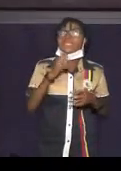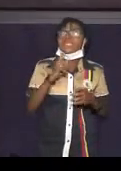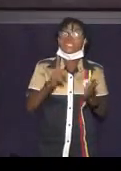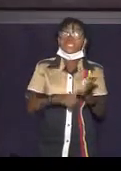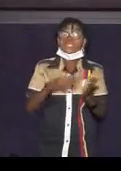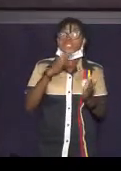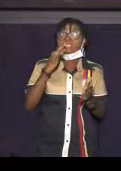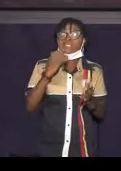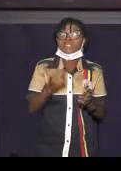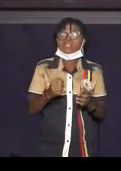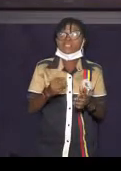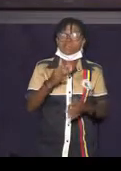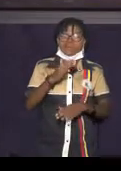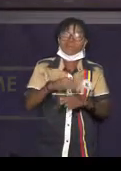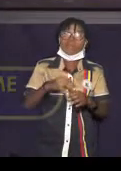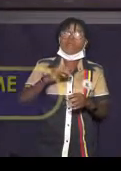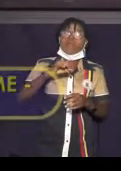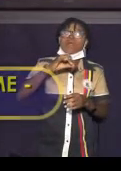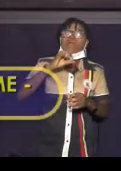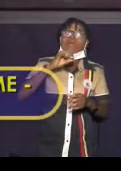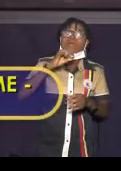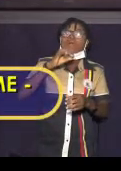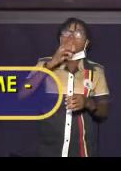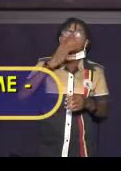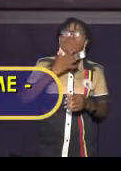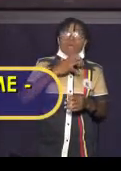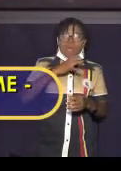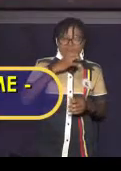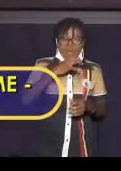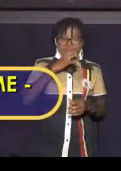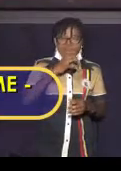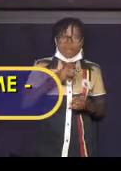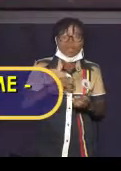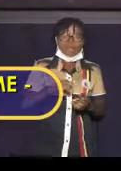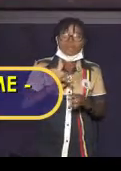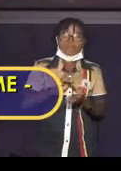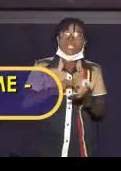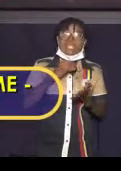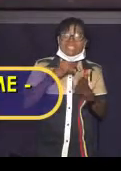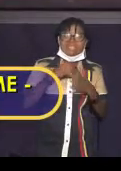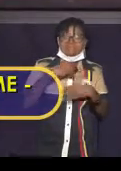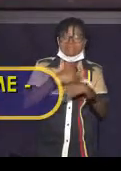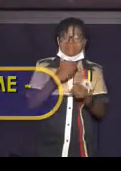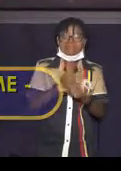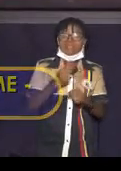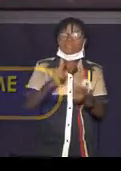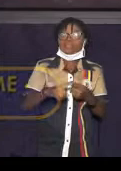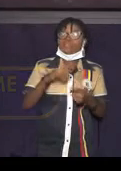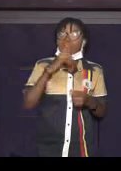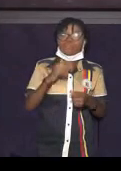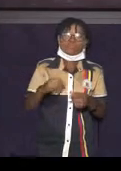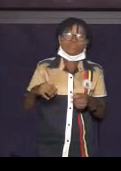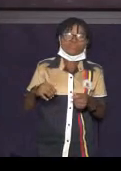syrup, and it's meant to cure cough, but some do take